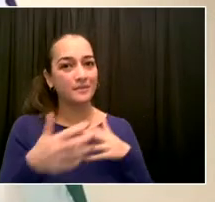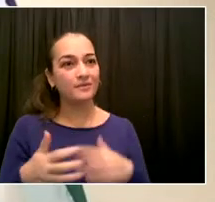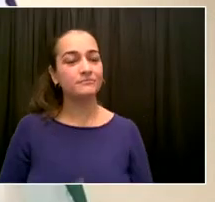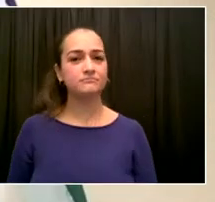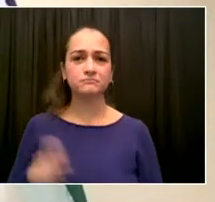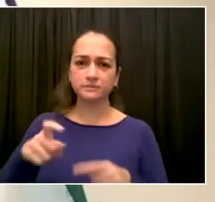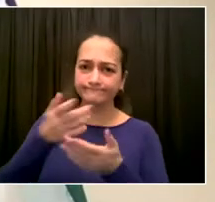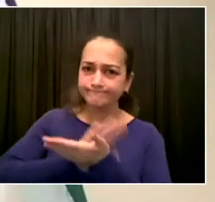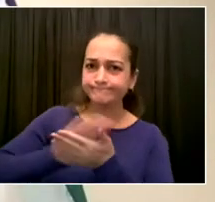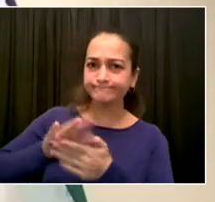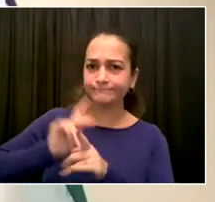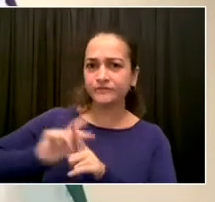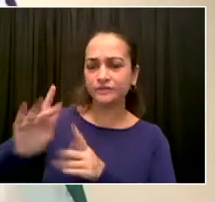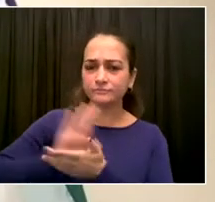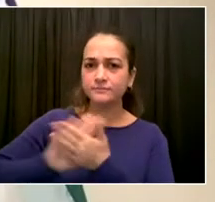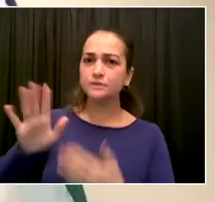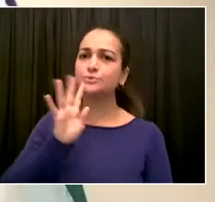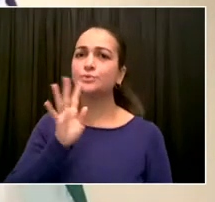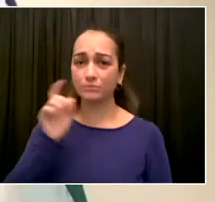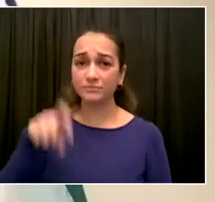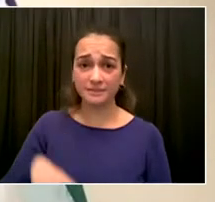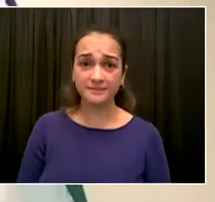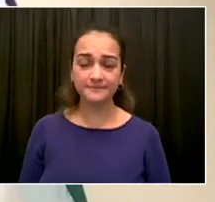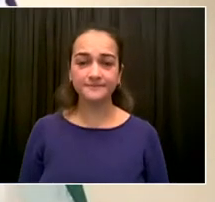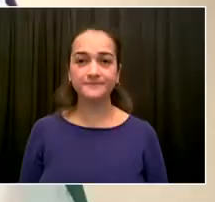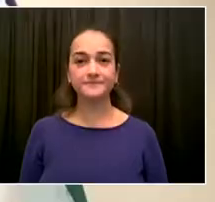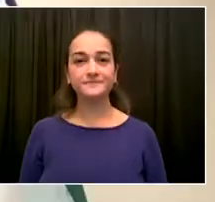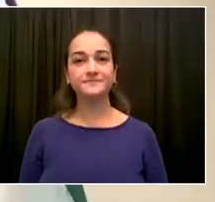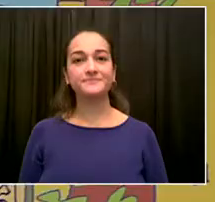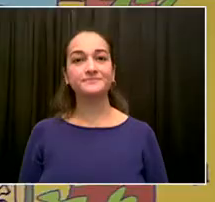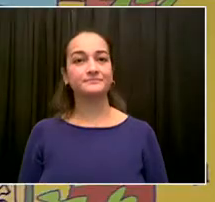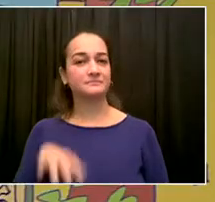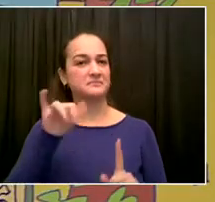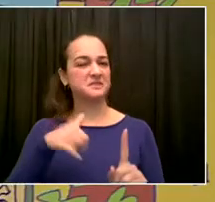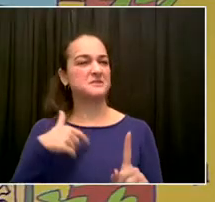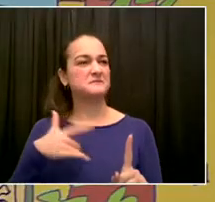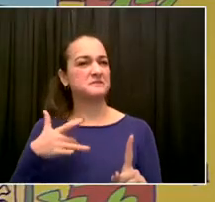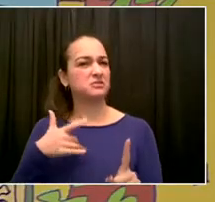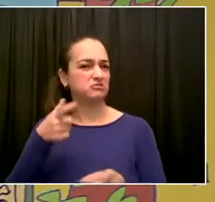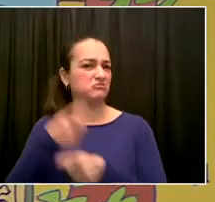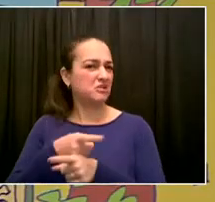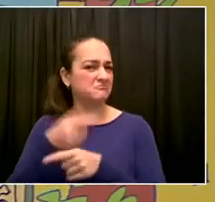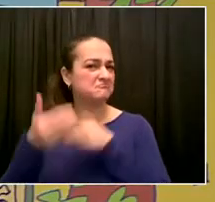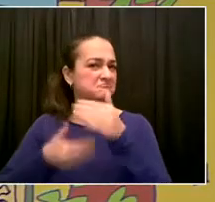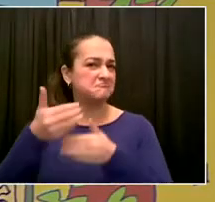I want to believe we're doing it correct. Thank you very much. Go ahead, Steve.